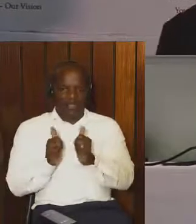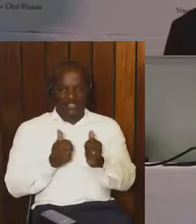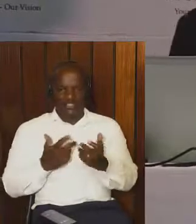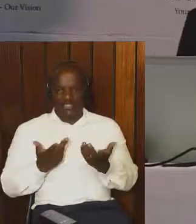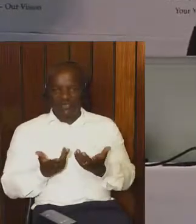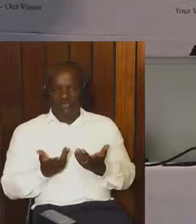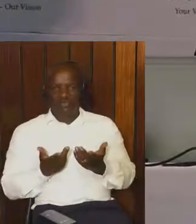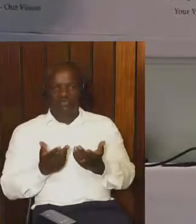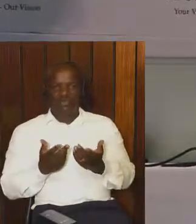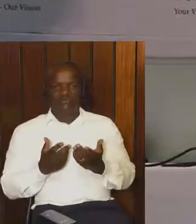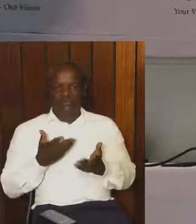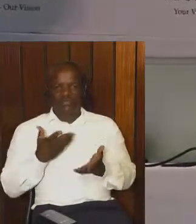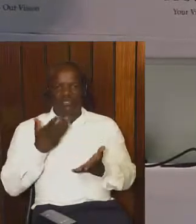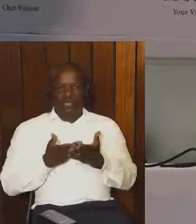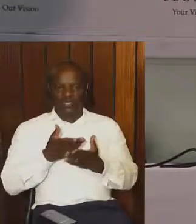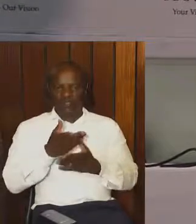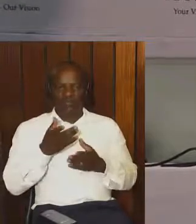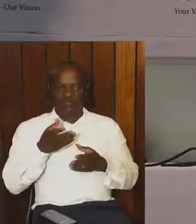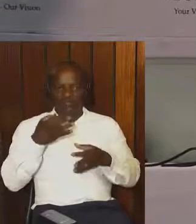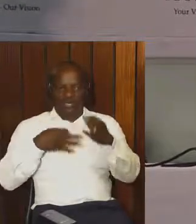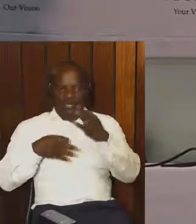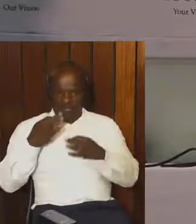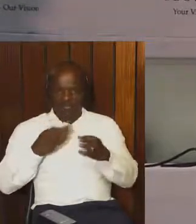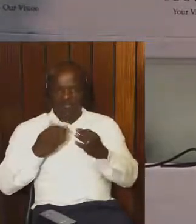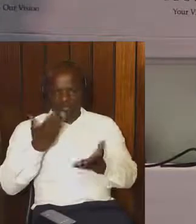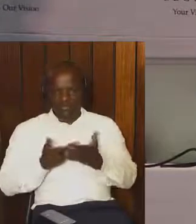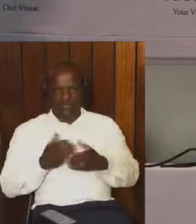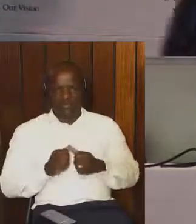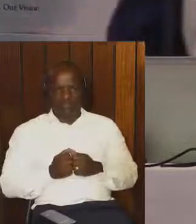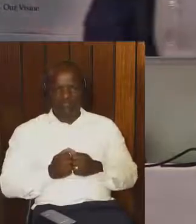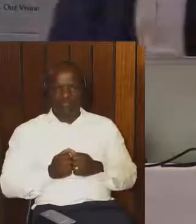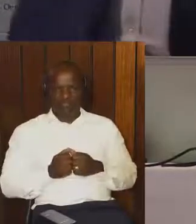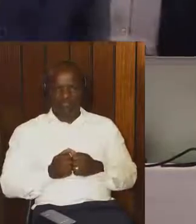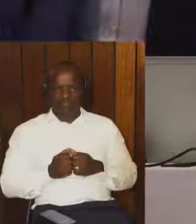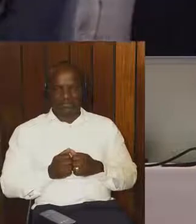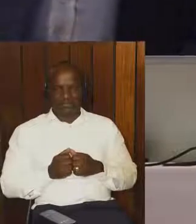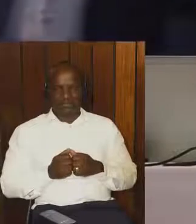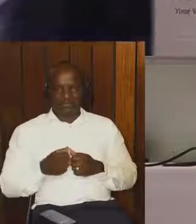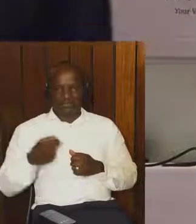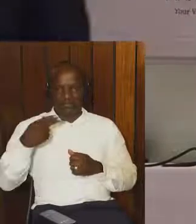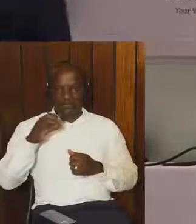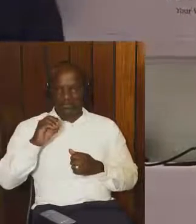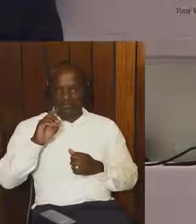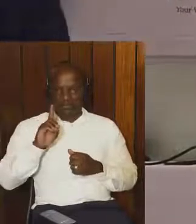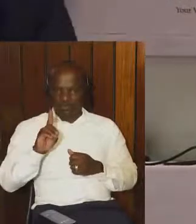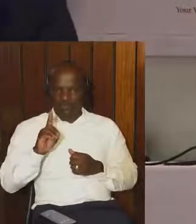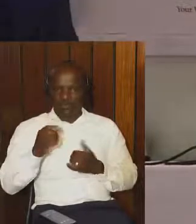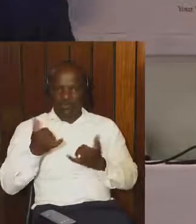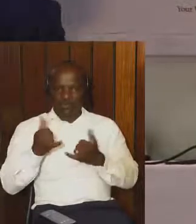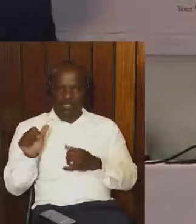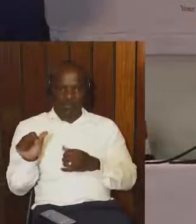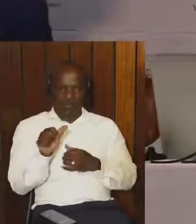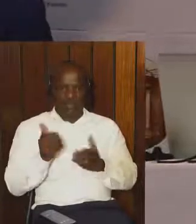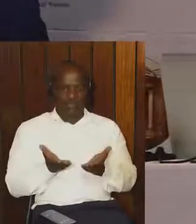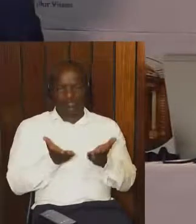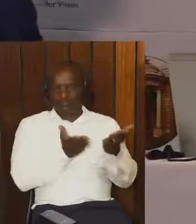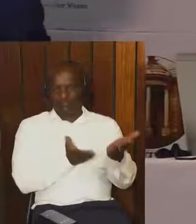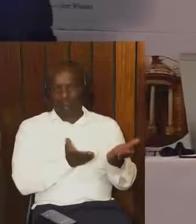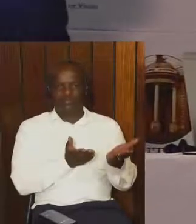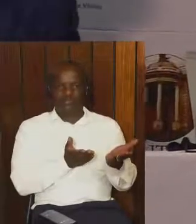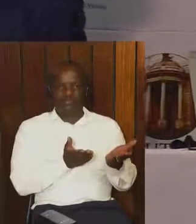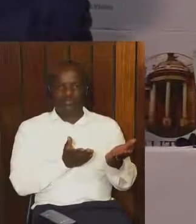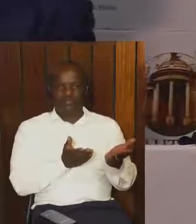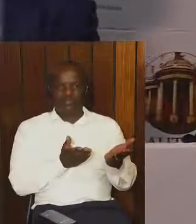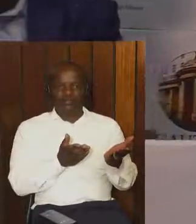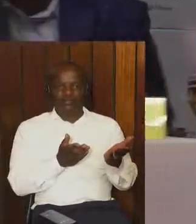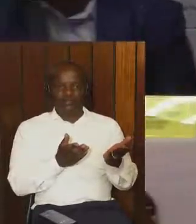to indicate what you are able to indicate at this stage. So HOD, let me hand back to you and the team,